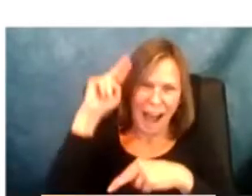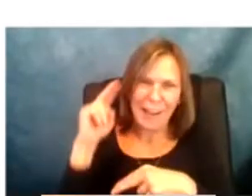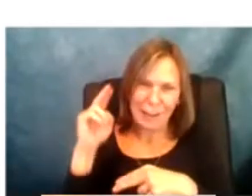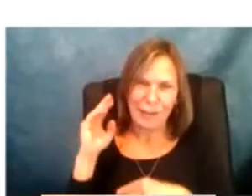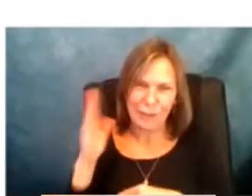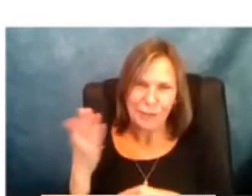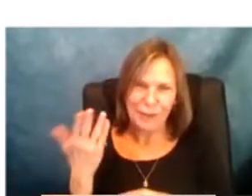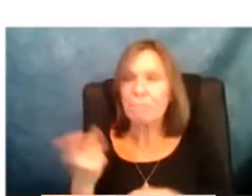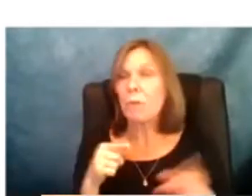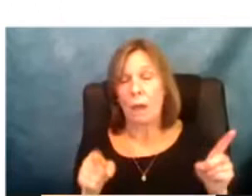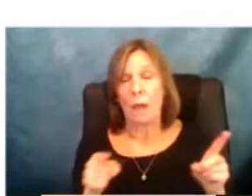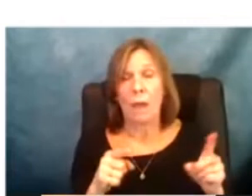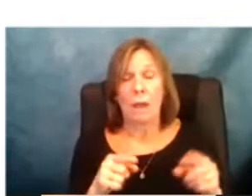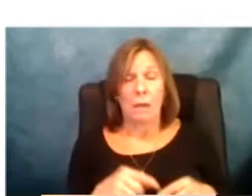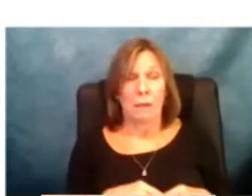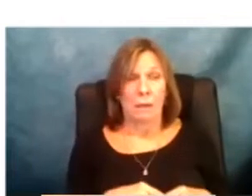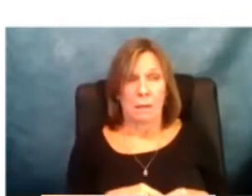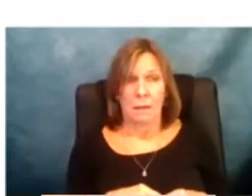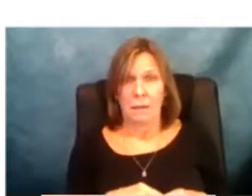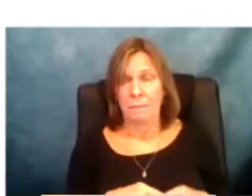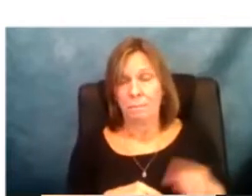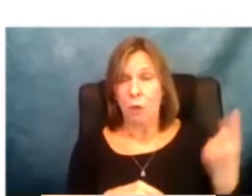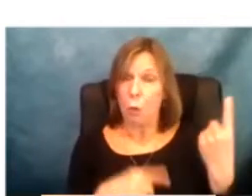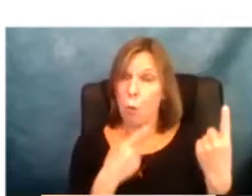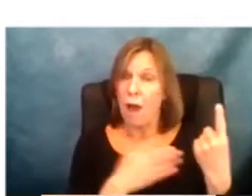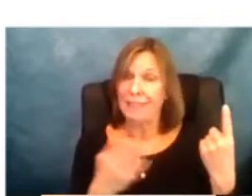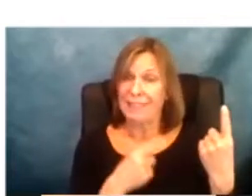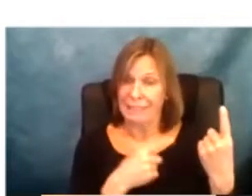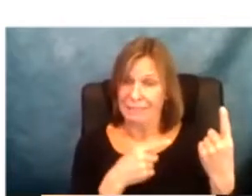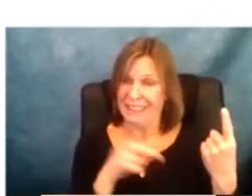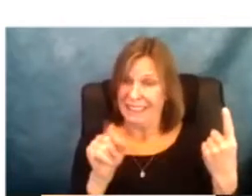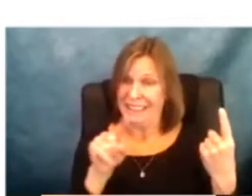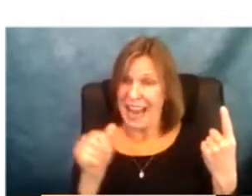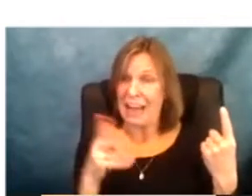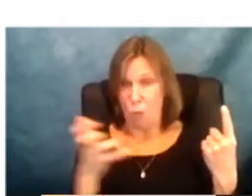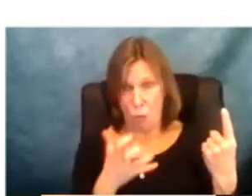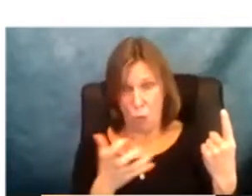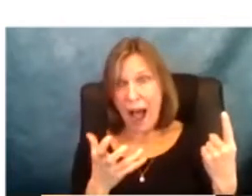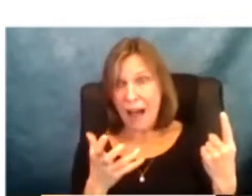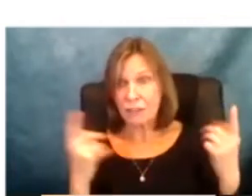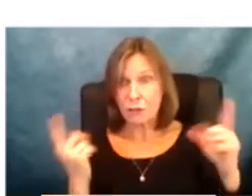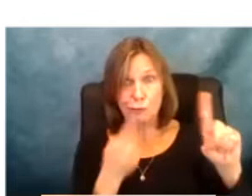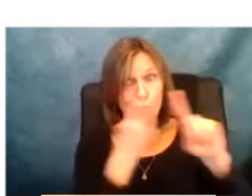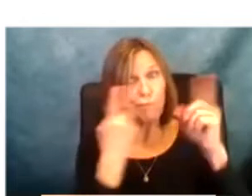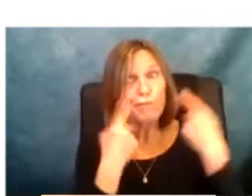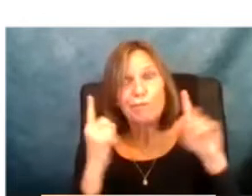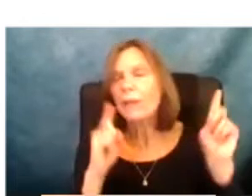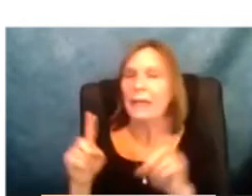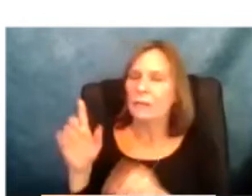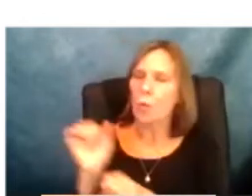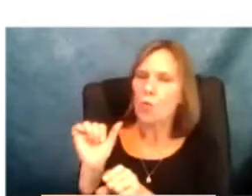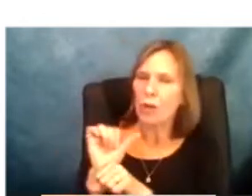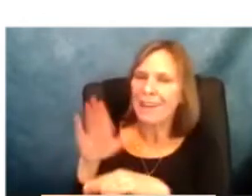there are a set of, and that's one thing that DisDATA is hoping to do, is we're working on kind of a